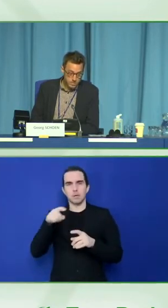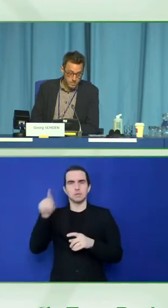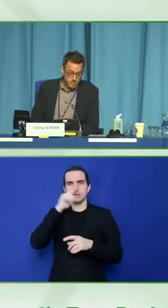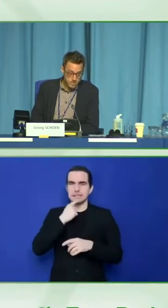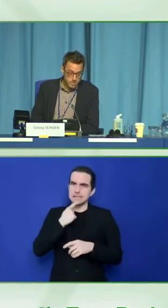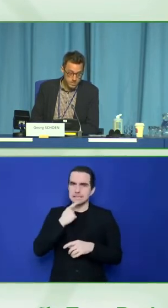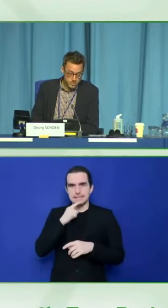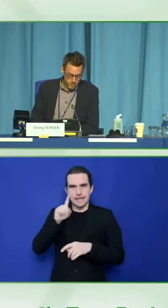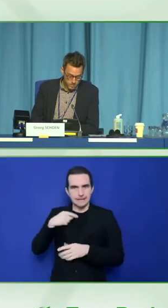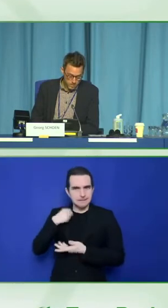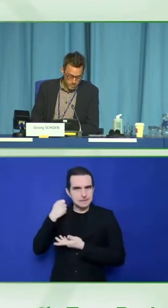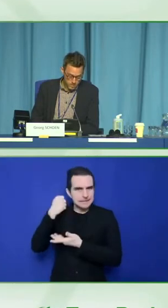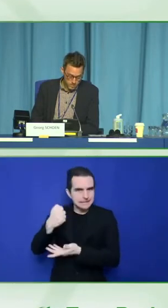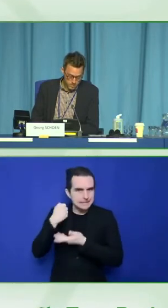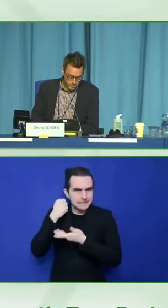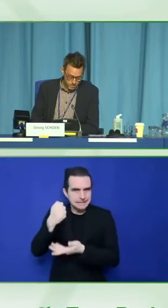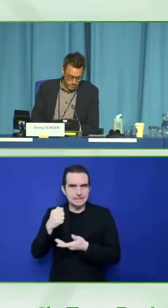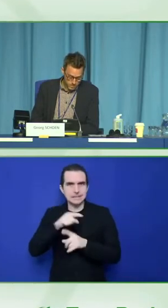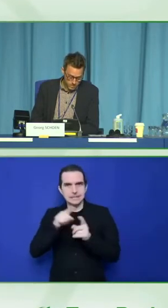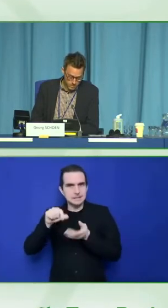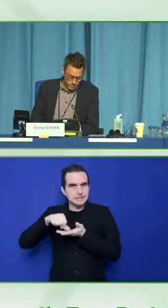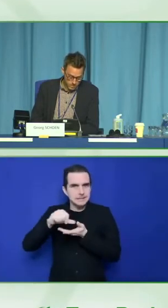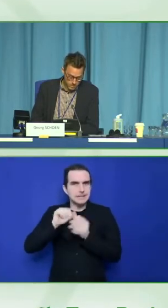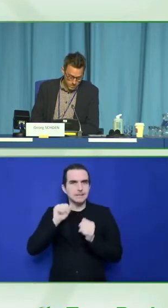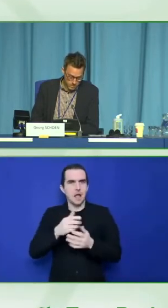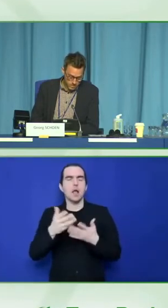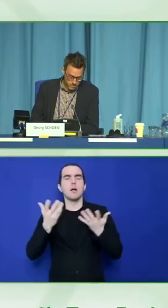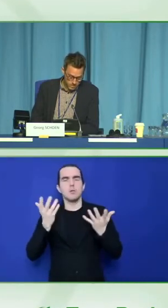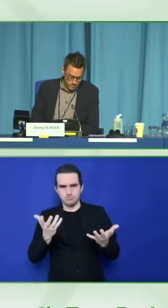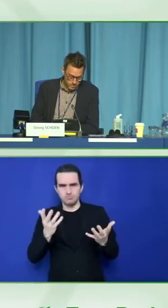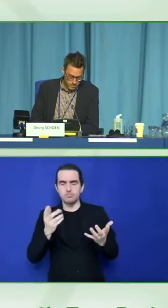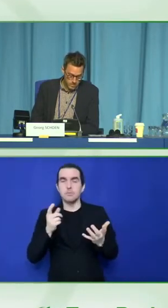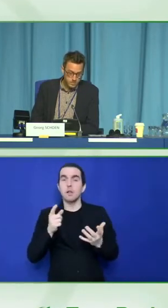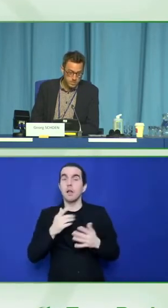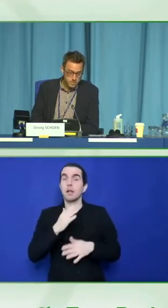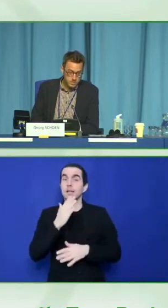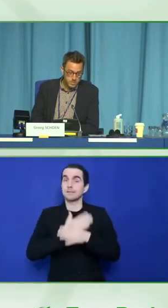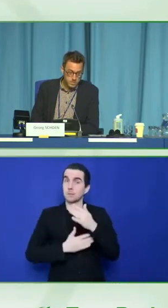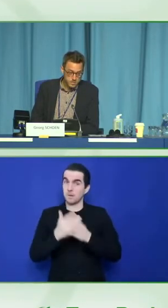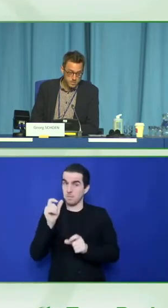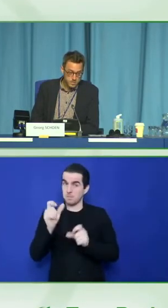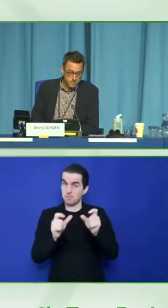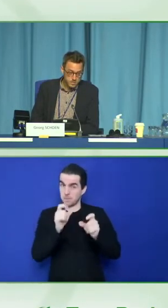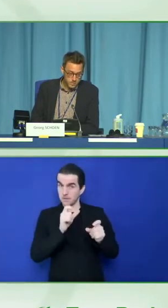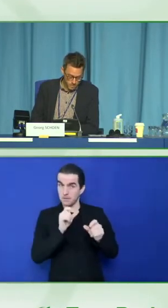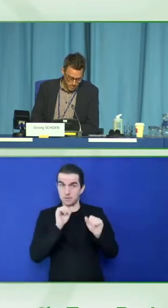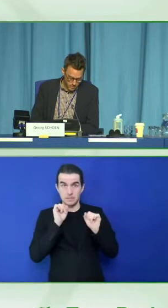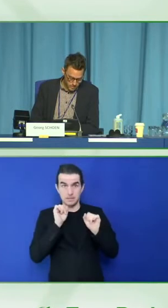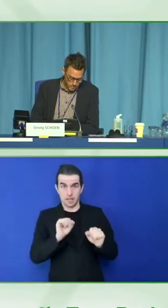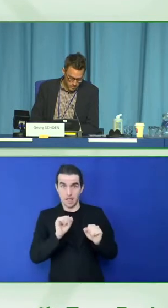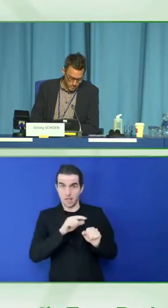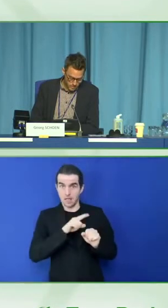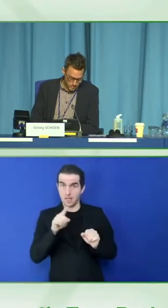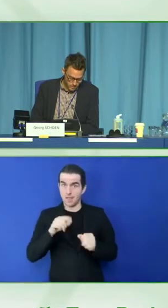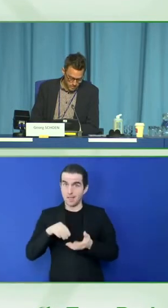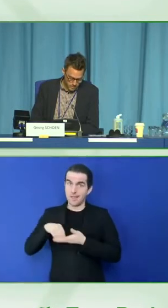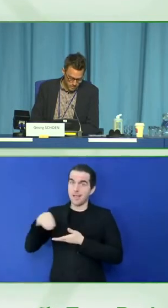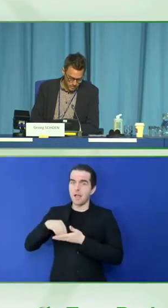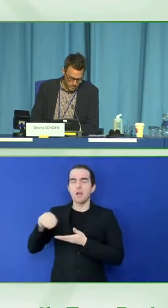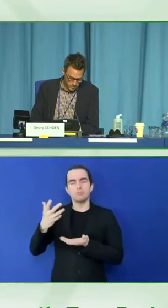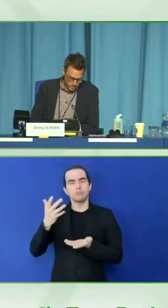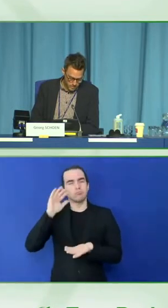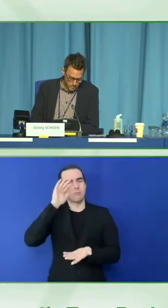same time, if assistive technology is only distributed by philanthropists or by the government for